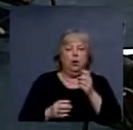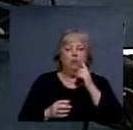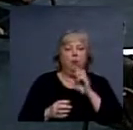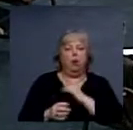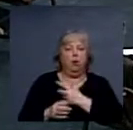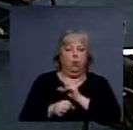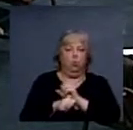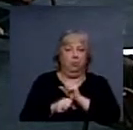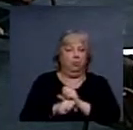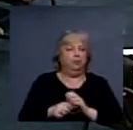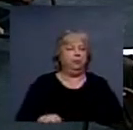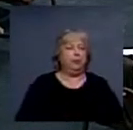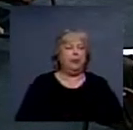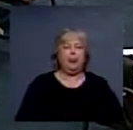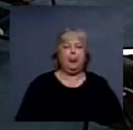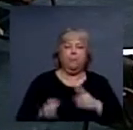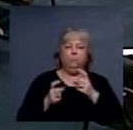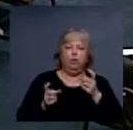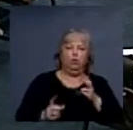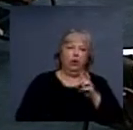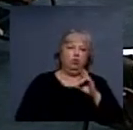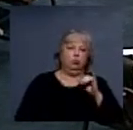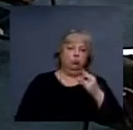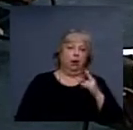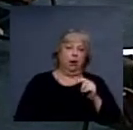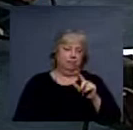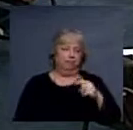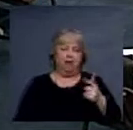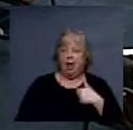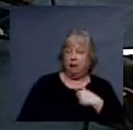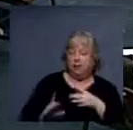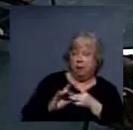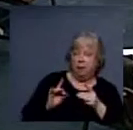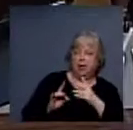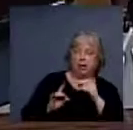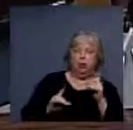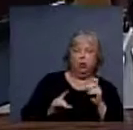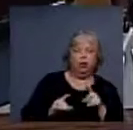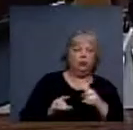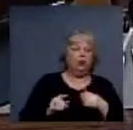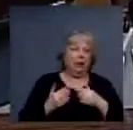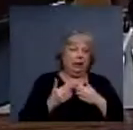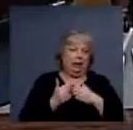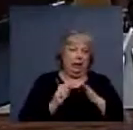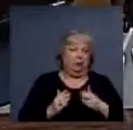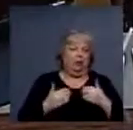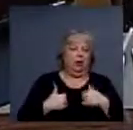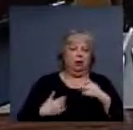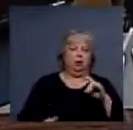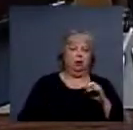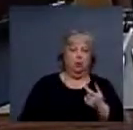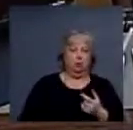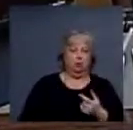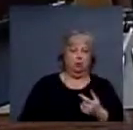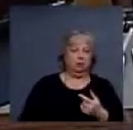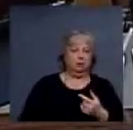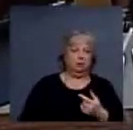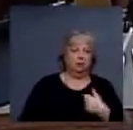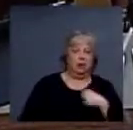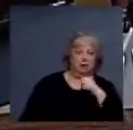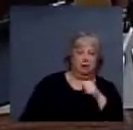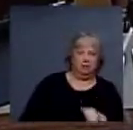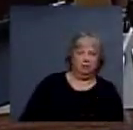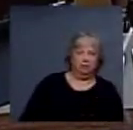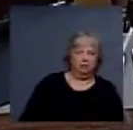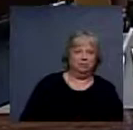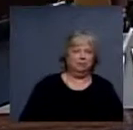Wright, you're recognized, I guess please. I got a comment and a question. Uh-huh. My neighbor has a dog. I don't.